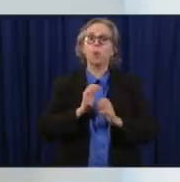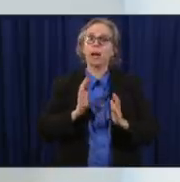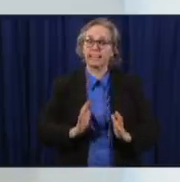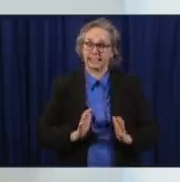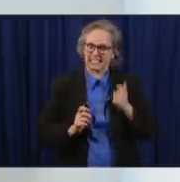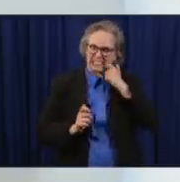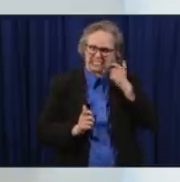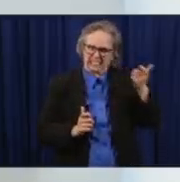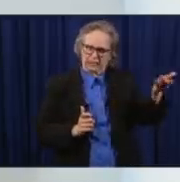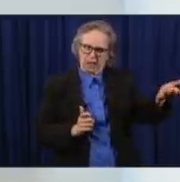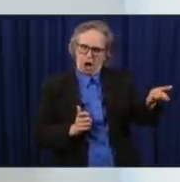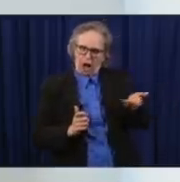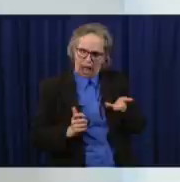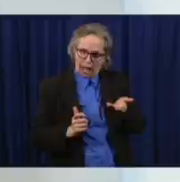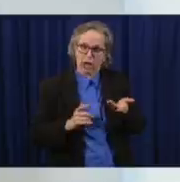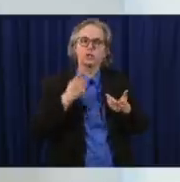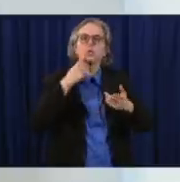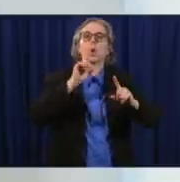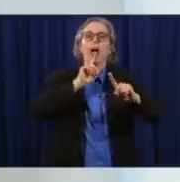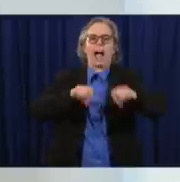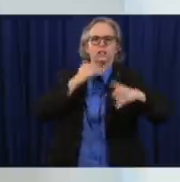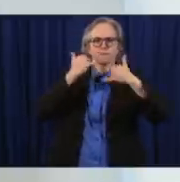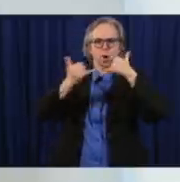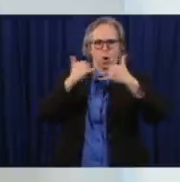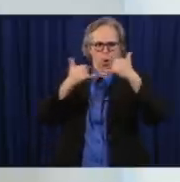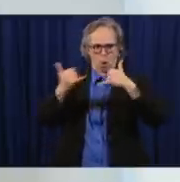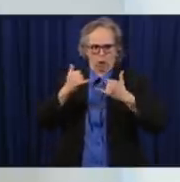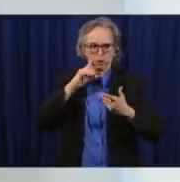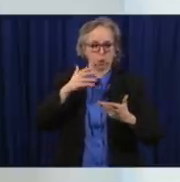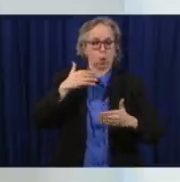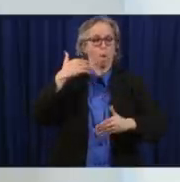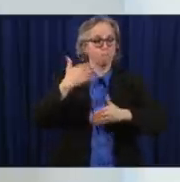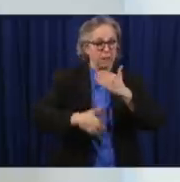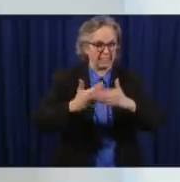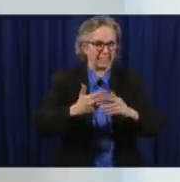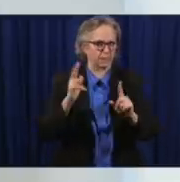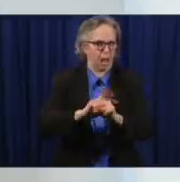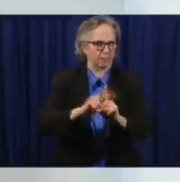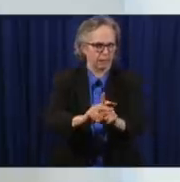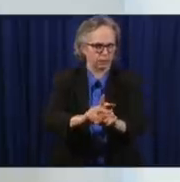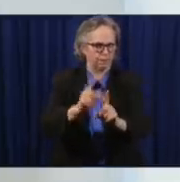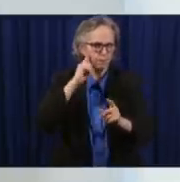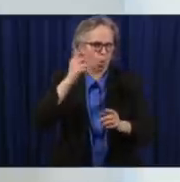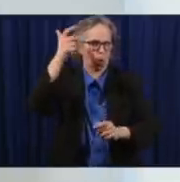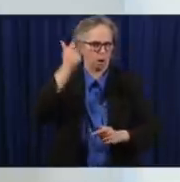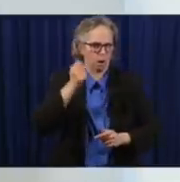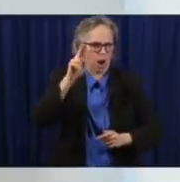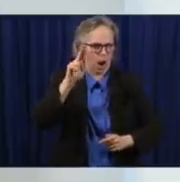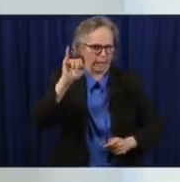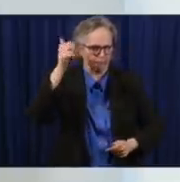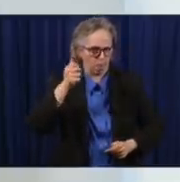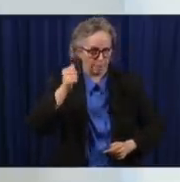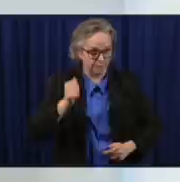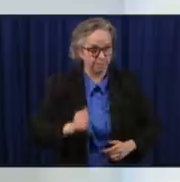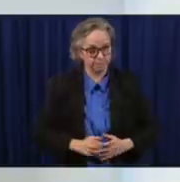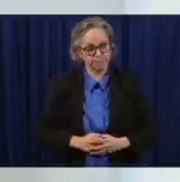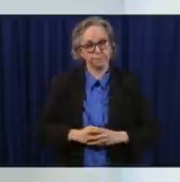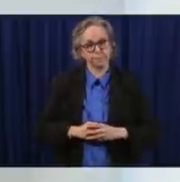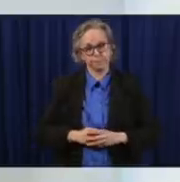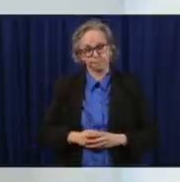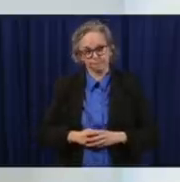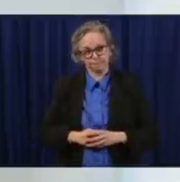employees answering calls and processing at the call center. They